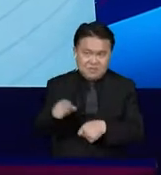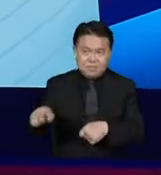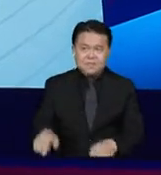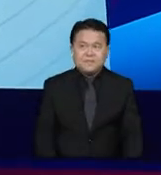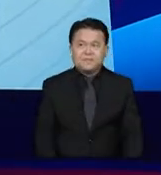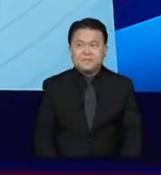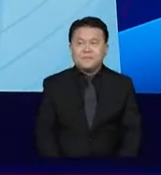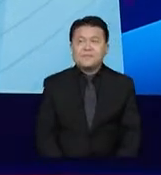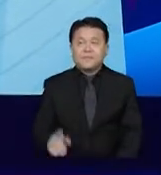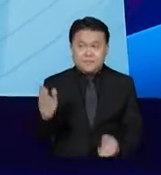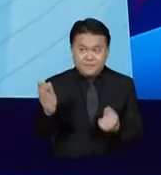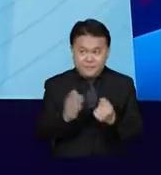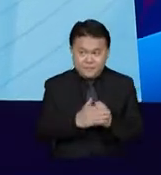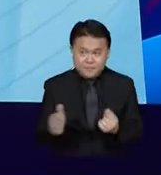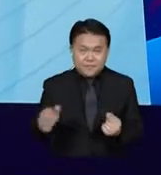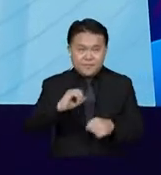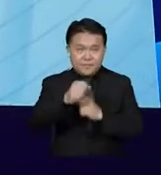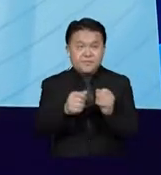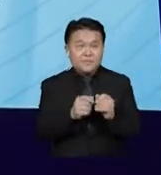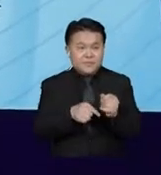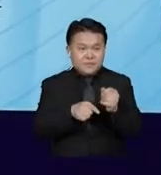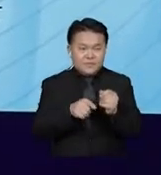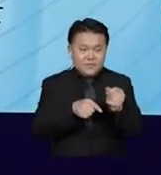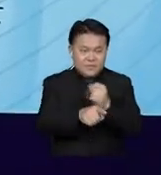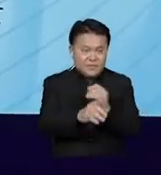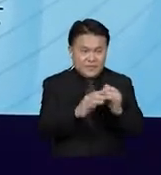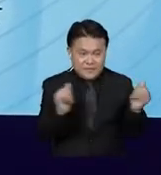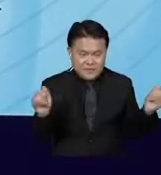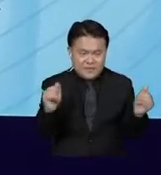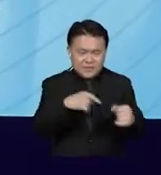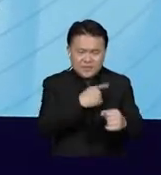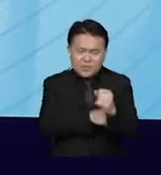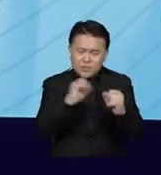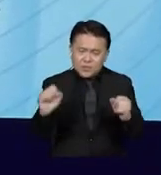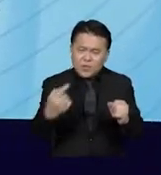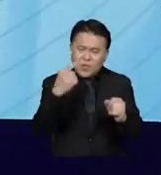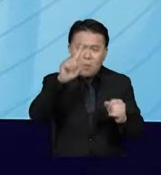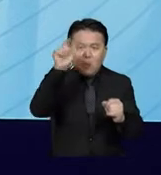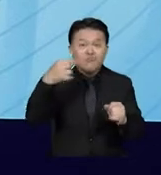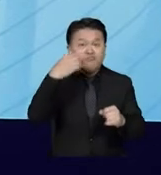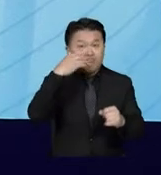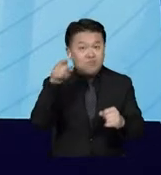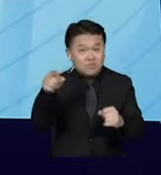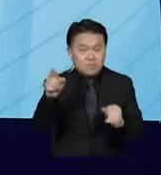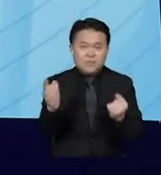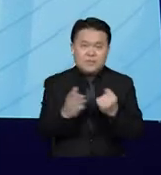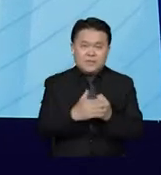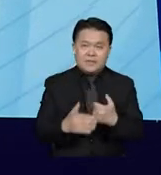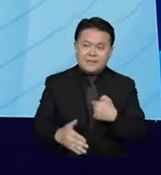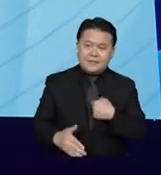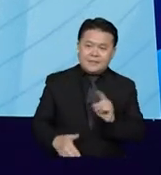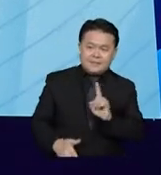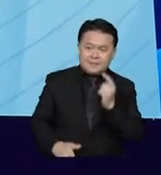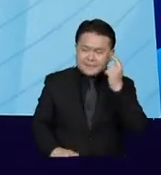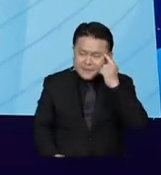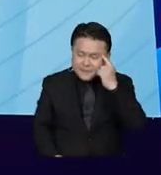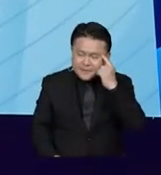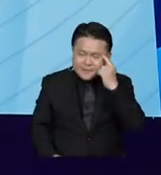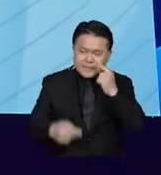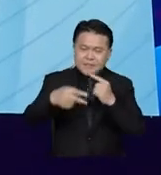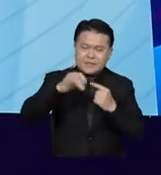came from. To find out, I traveled to Siberia to work with a special population of friendly